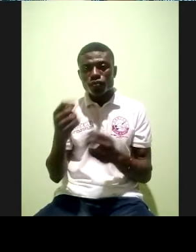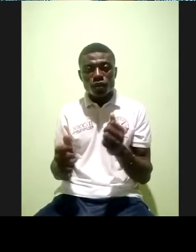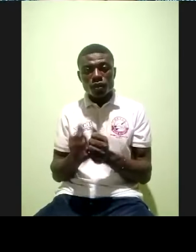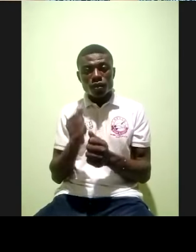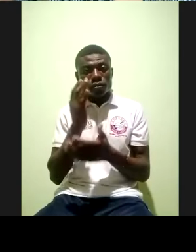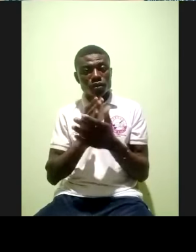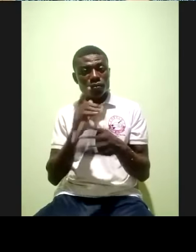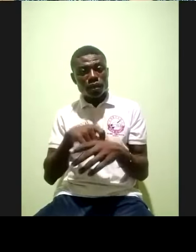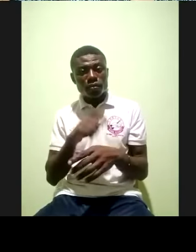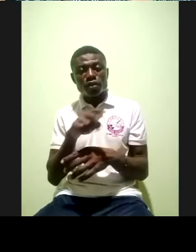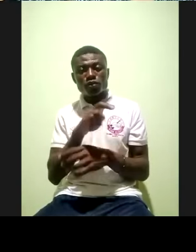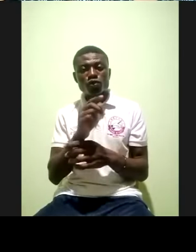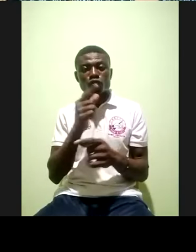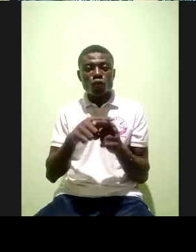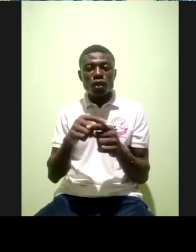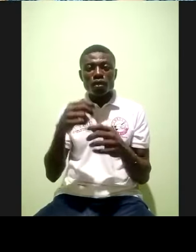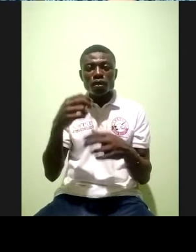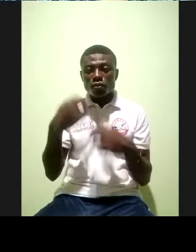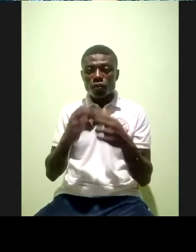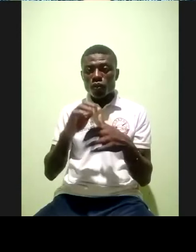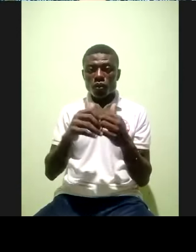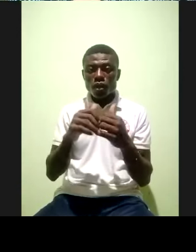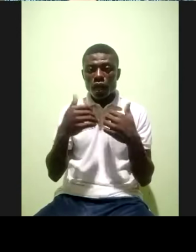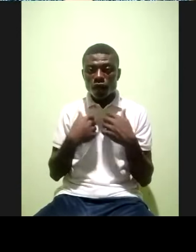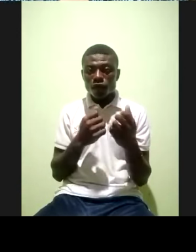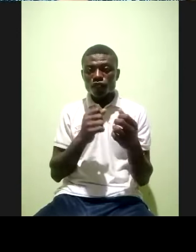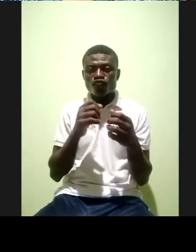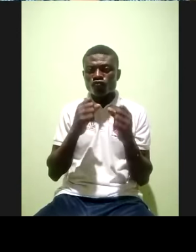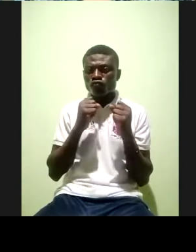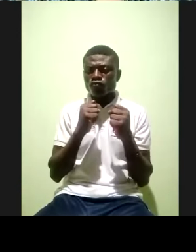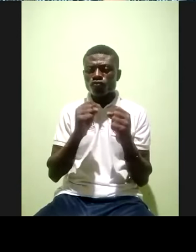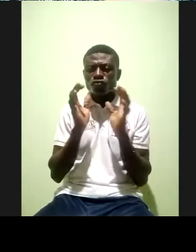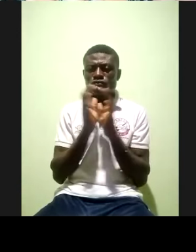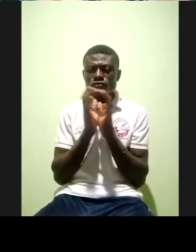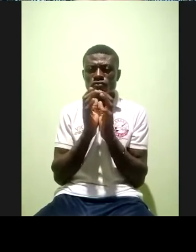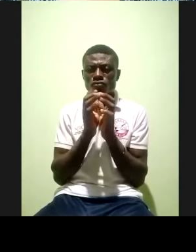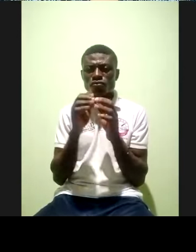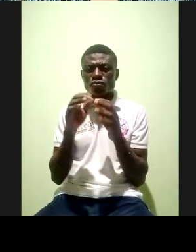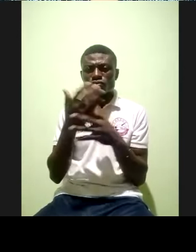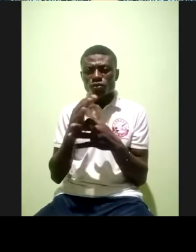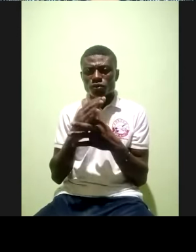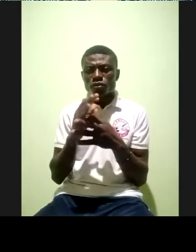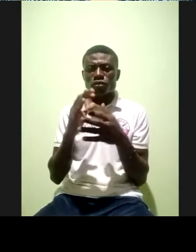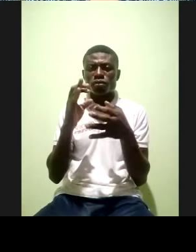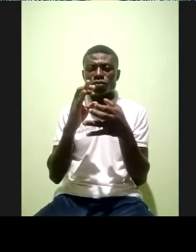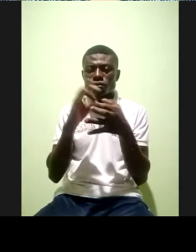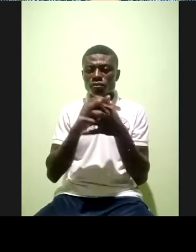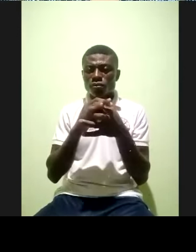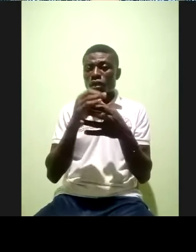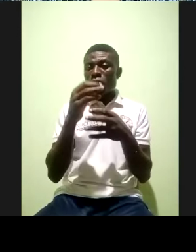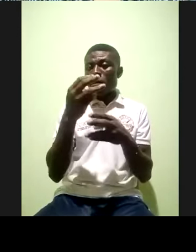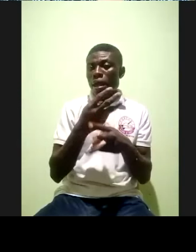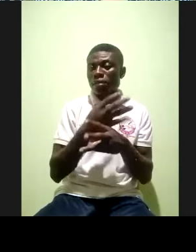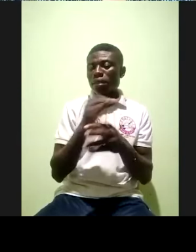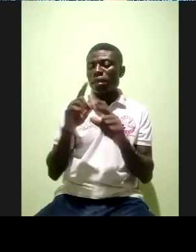word problems. Before that also, there is a strong connection of between math and the language. So there